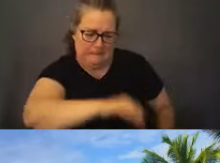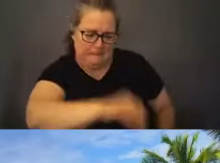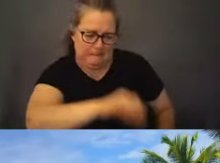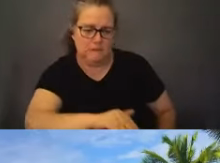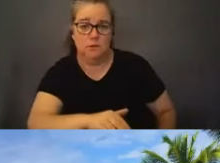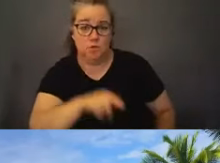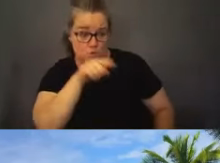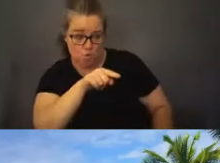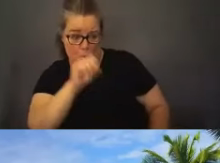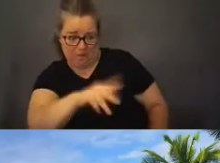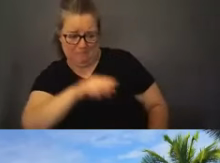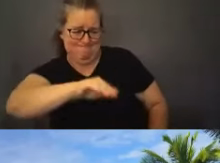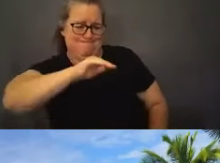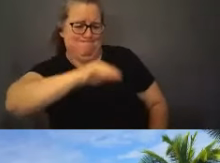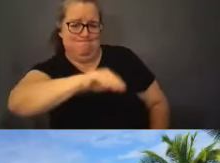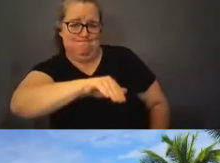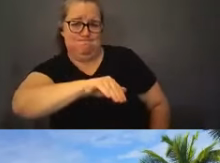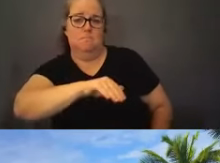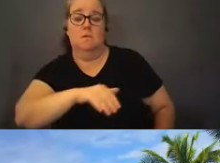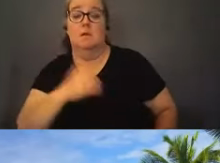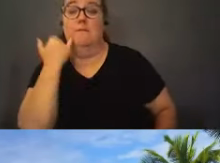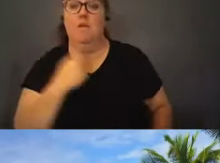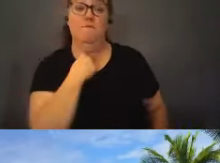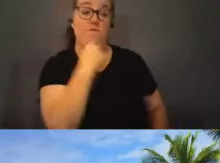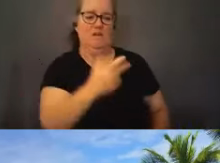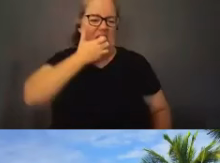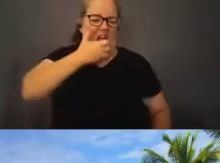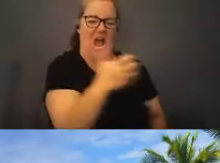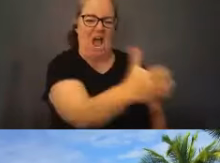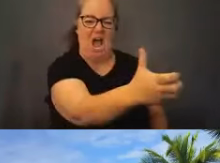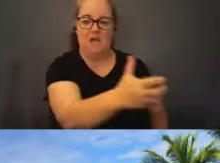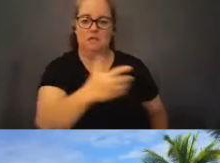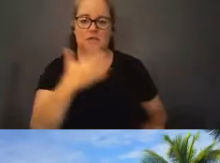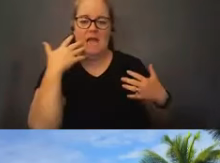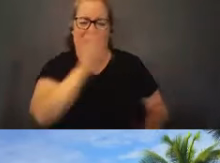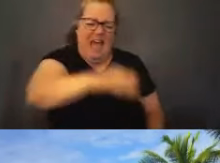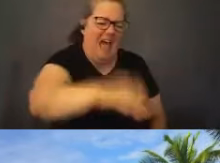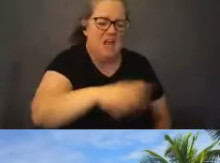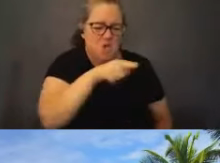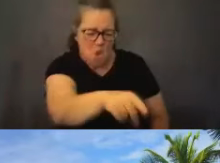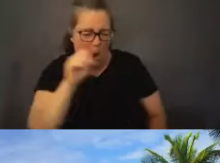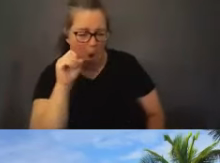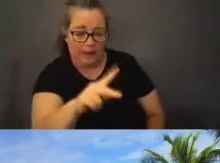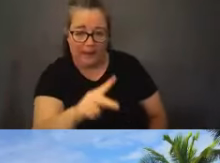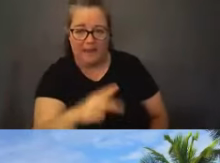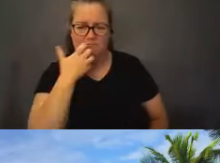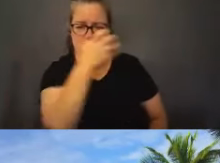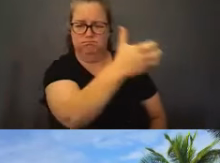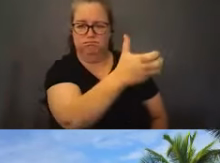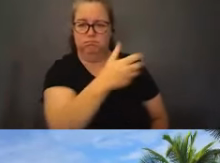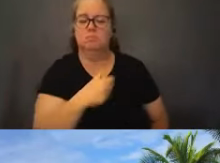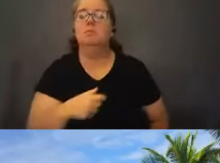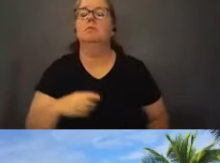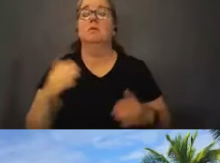the shoulders. And if you're going to use your voice, you can yell as loud as you can, "Hey, are you okay?" If you